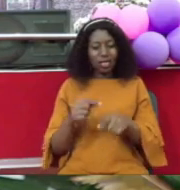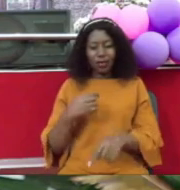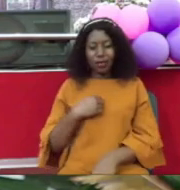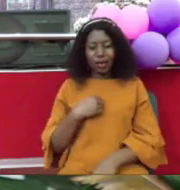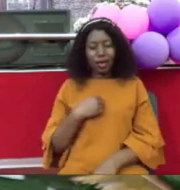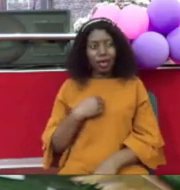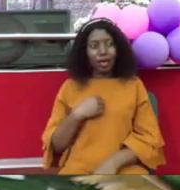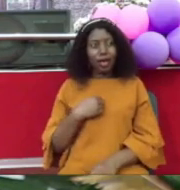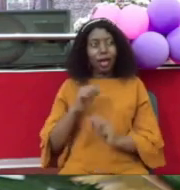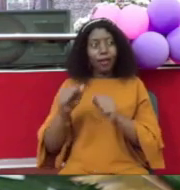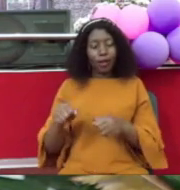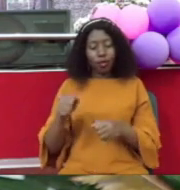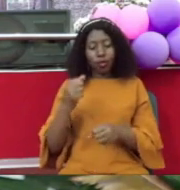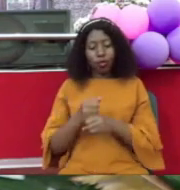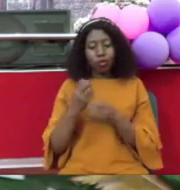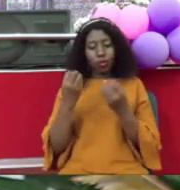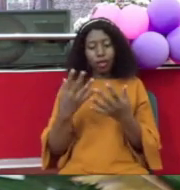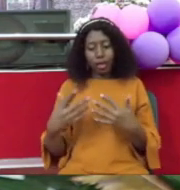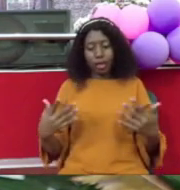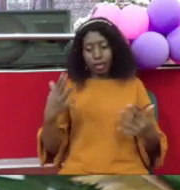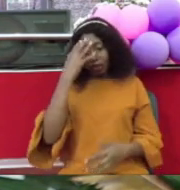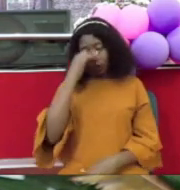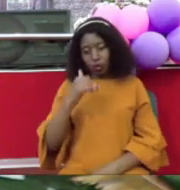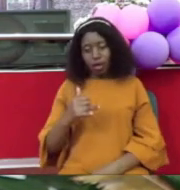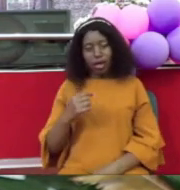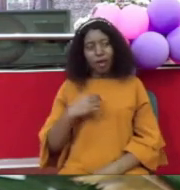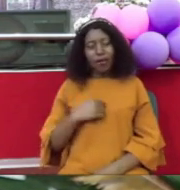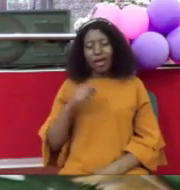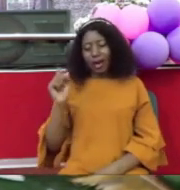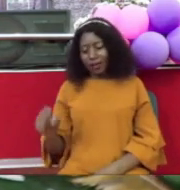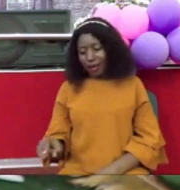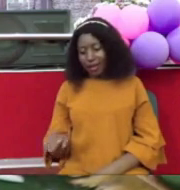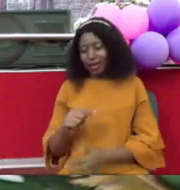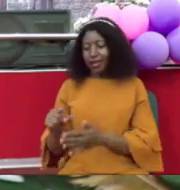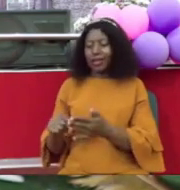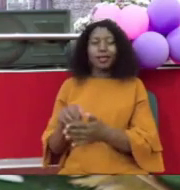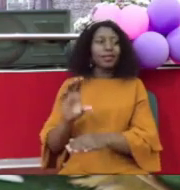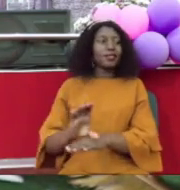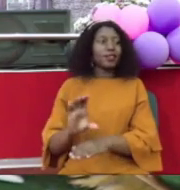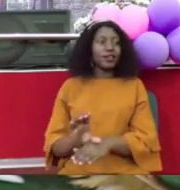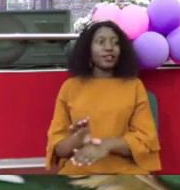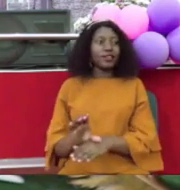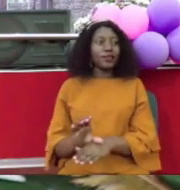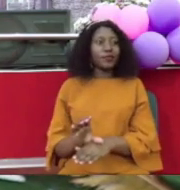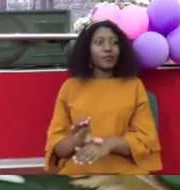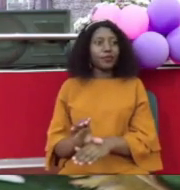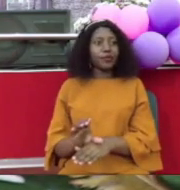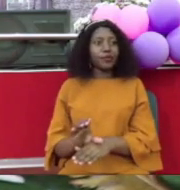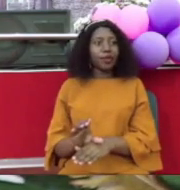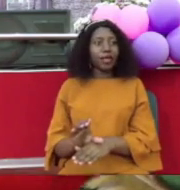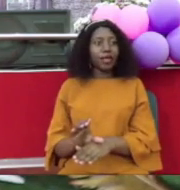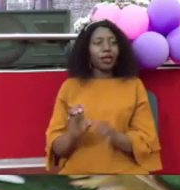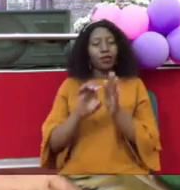in this church. Nafanya vile ninavyoweza kufanya kwa sababu nimepandwa katika kanisa hili. If you go to now, if I live like now